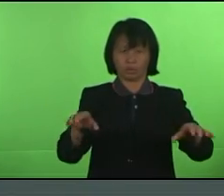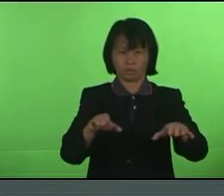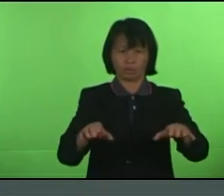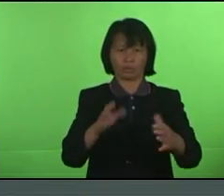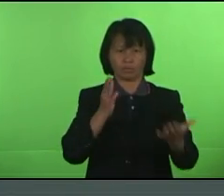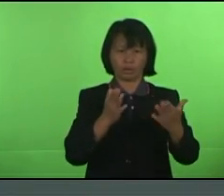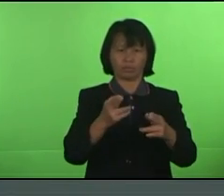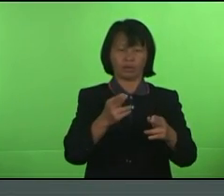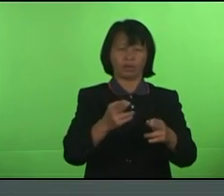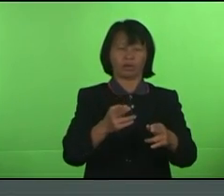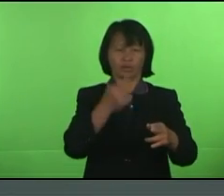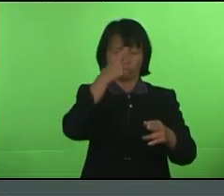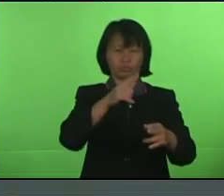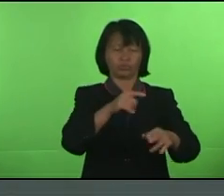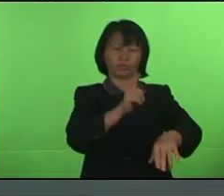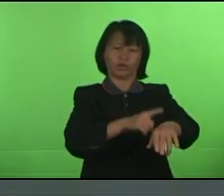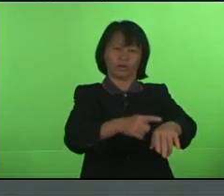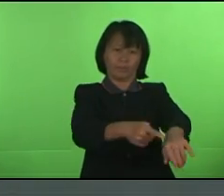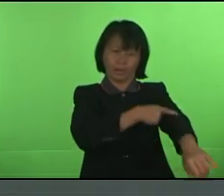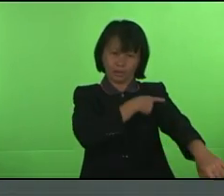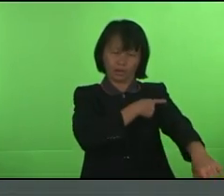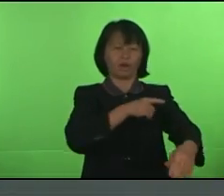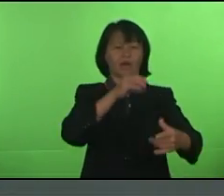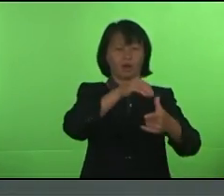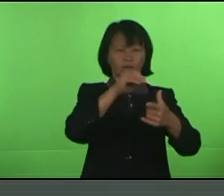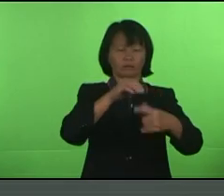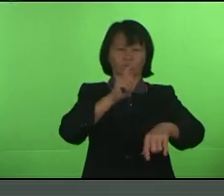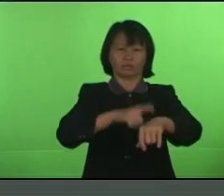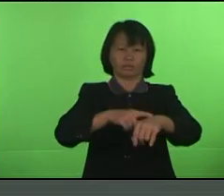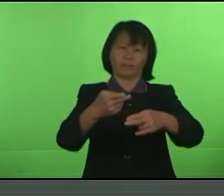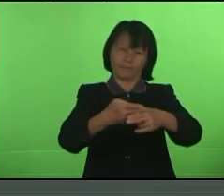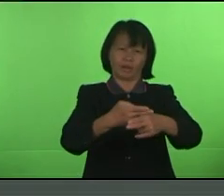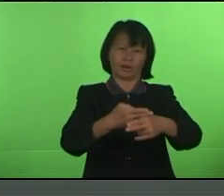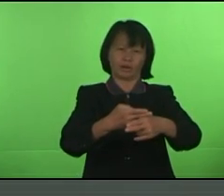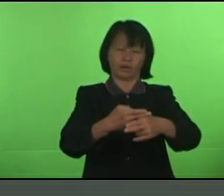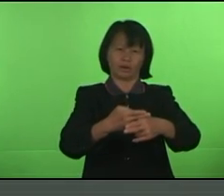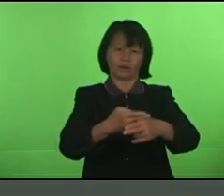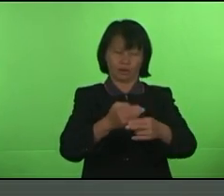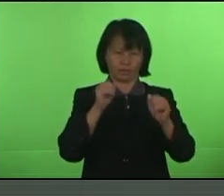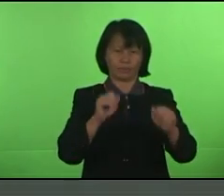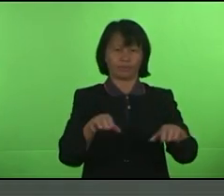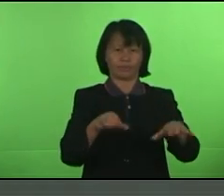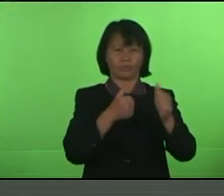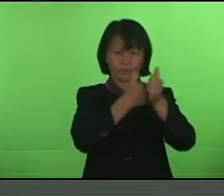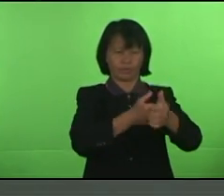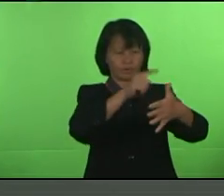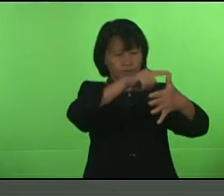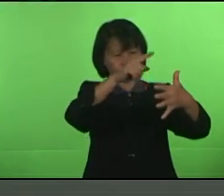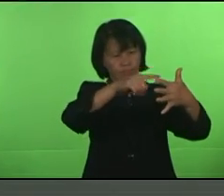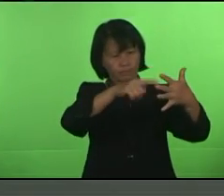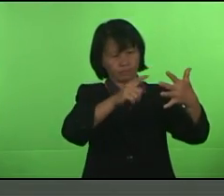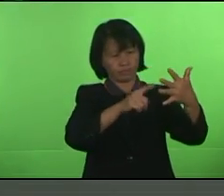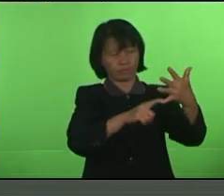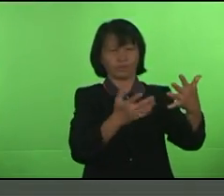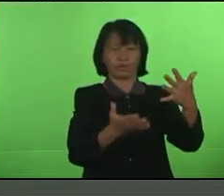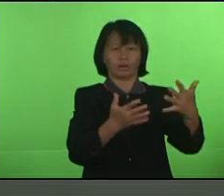It can be short-term goal, can also be long-term goal. Short term is a very short period of time, you know, from now until